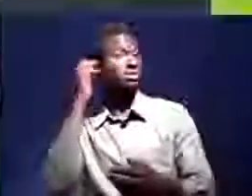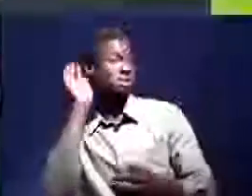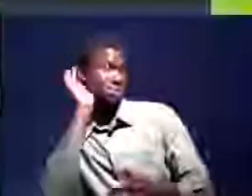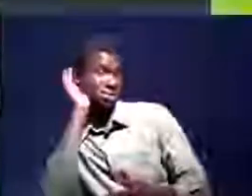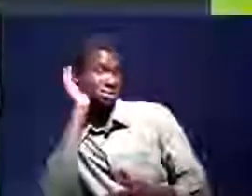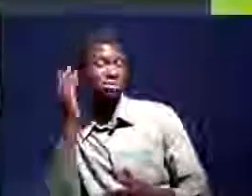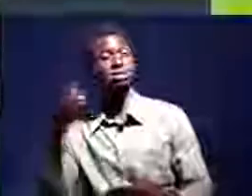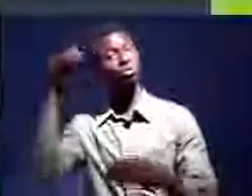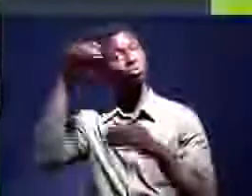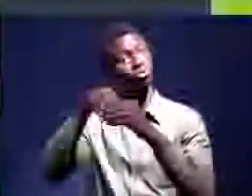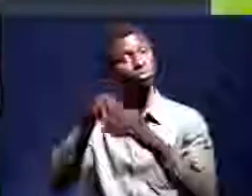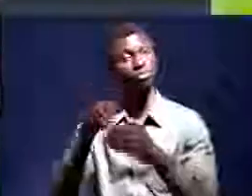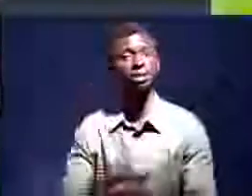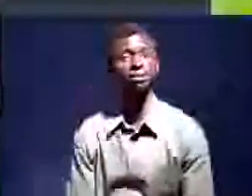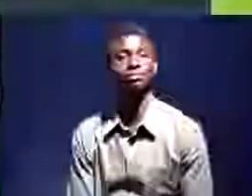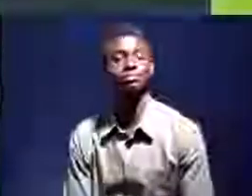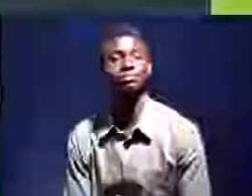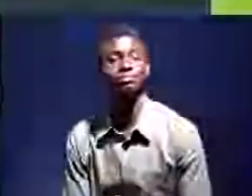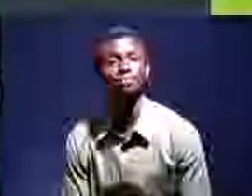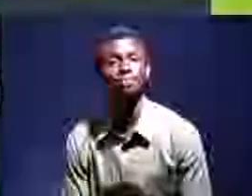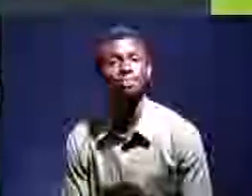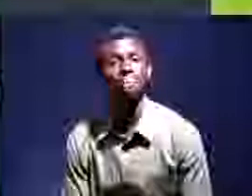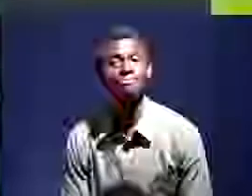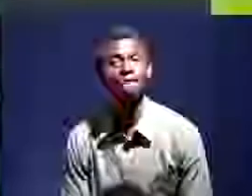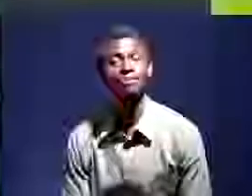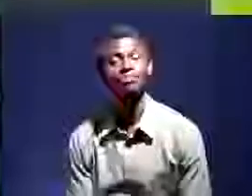You know, when God moves by his Holy Spirit,